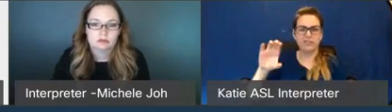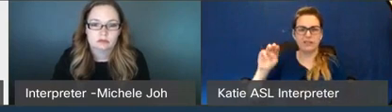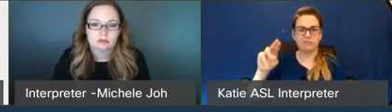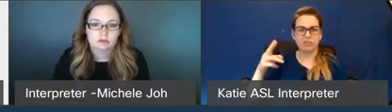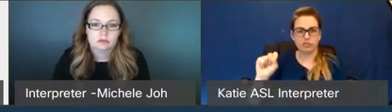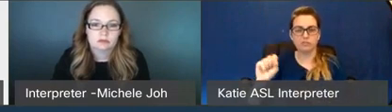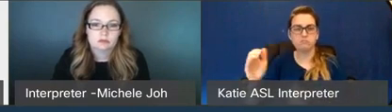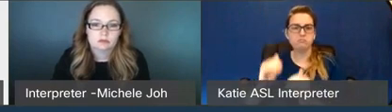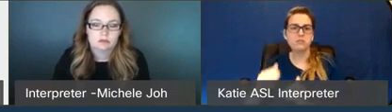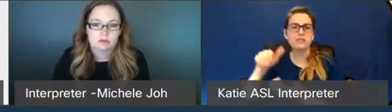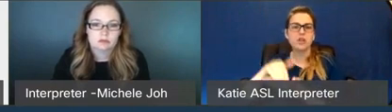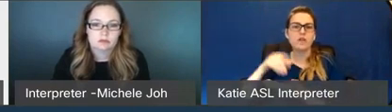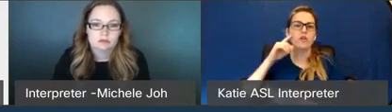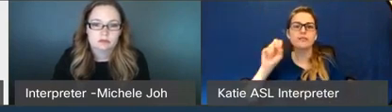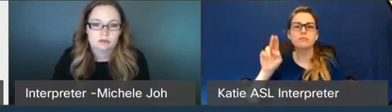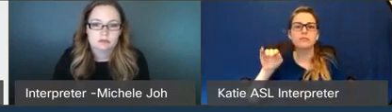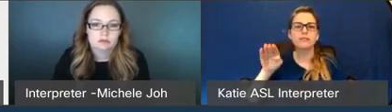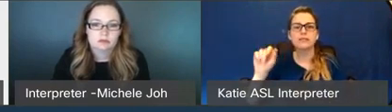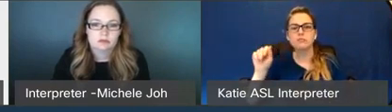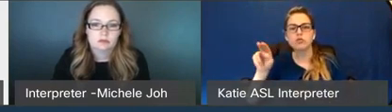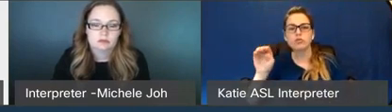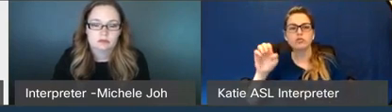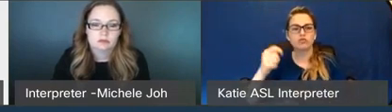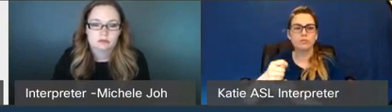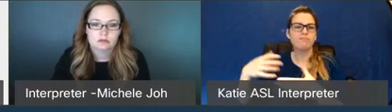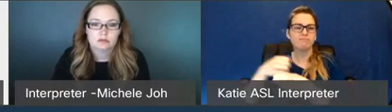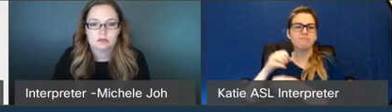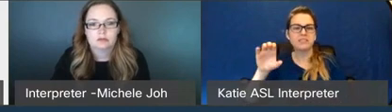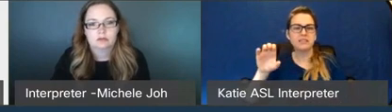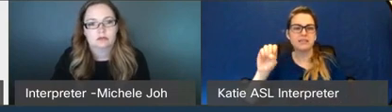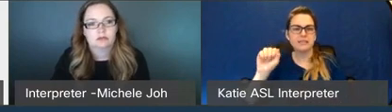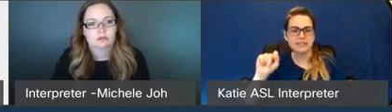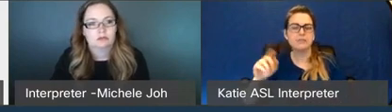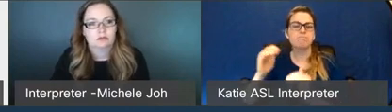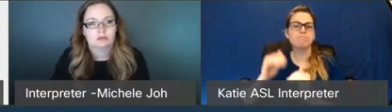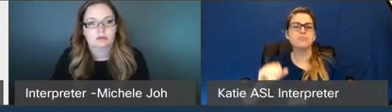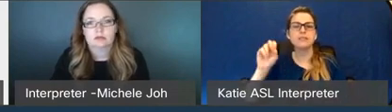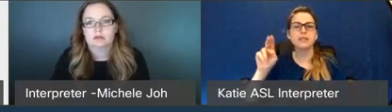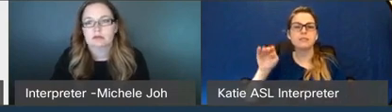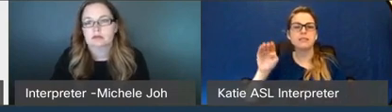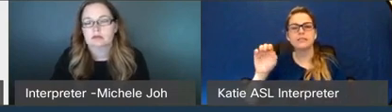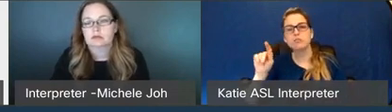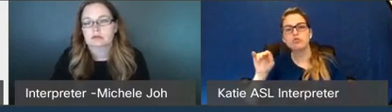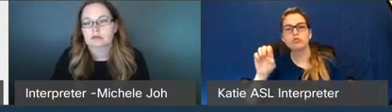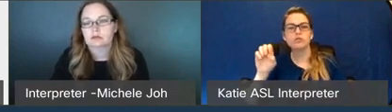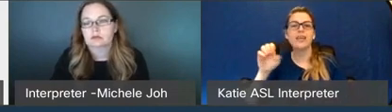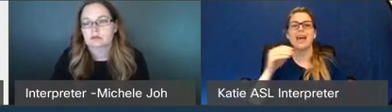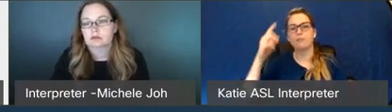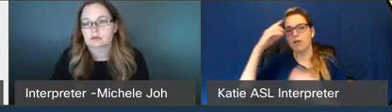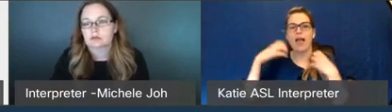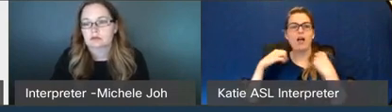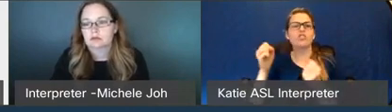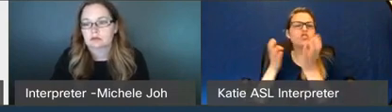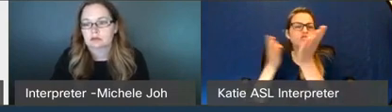Substance Abuse Treatment, the Substance Abuse and Mental Health Services Administration, or the U.S. Department of Health and